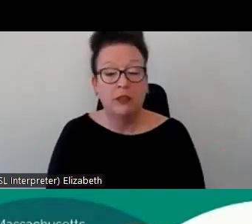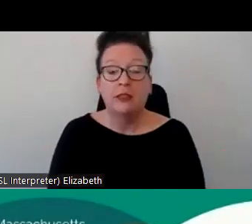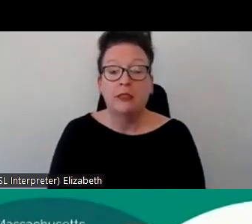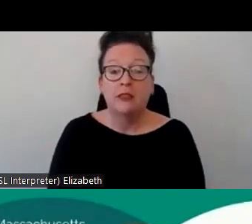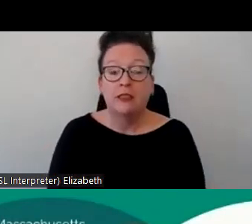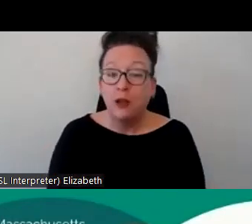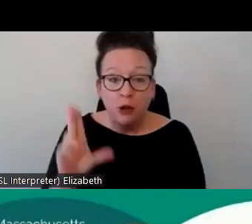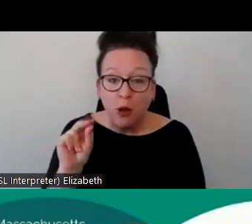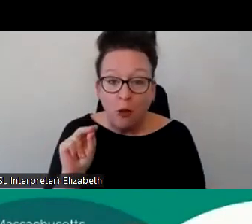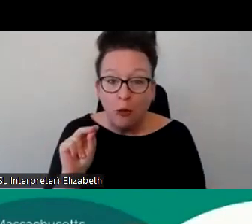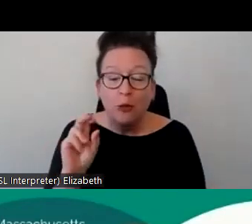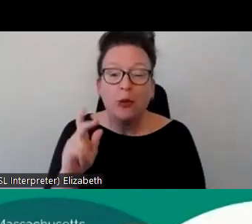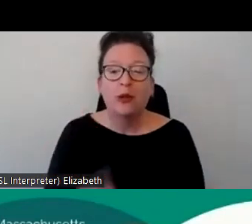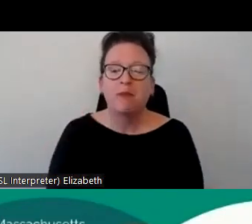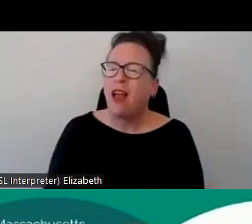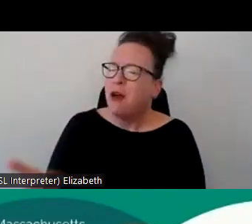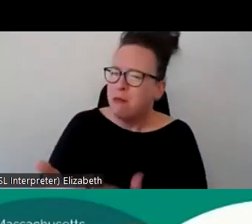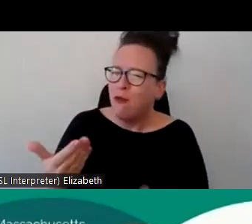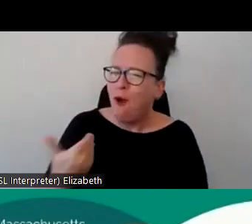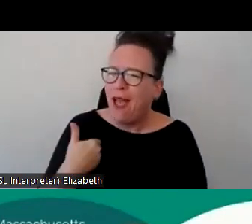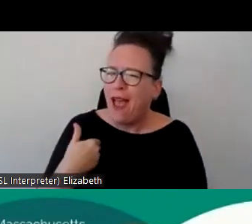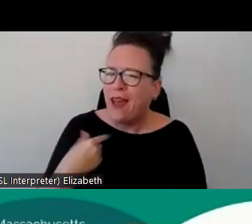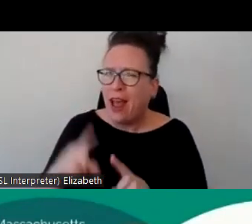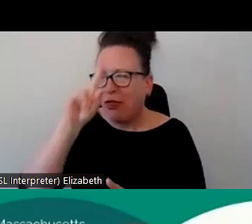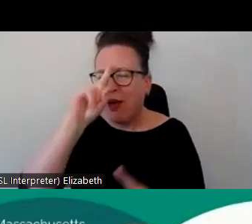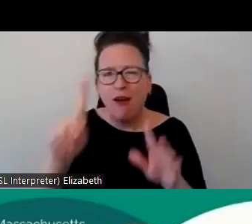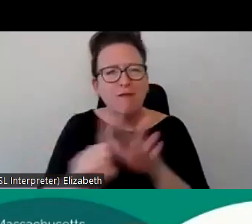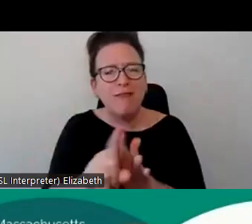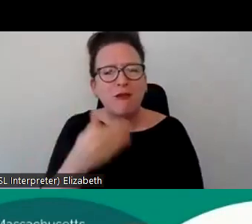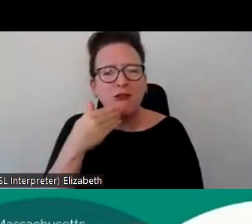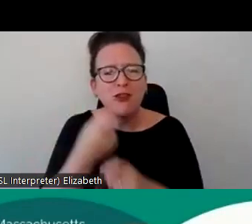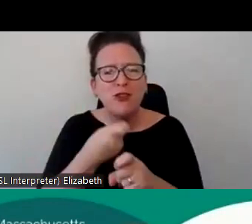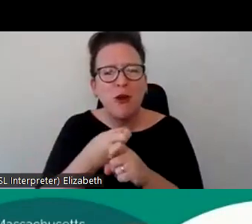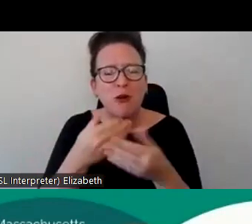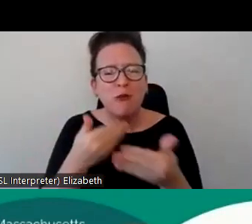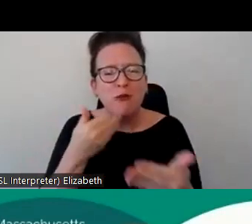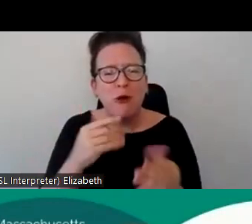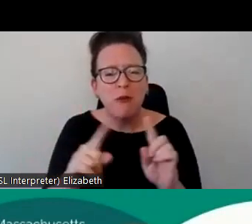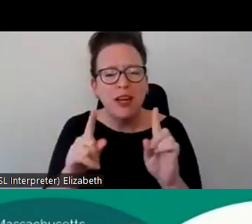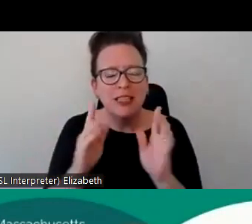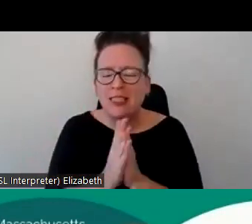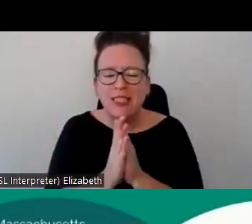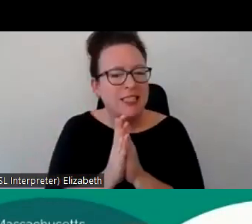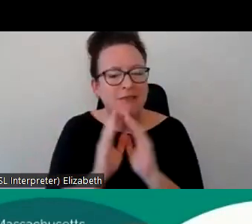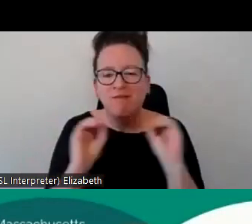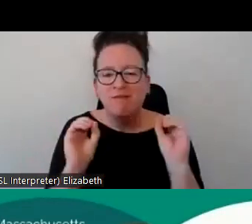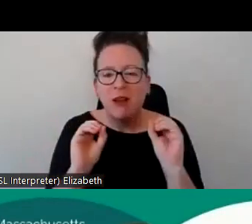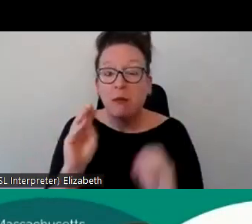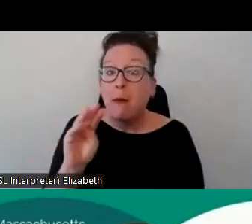Oh, you don't. You know, I had one earlier. I actually had thought of a really good joke. I don't have it.